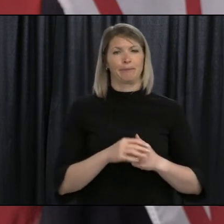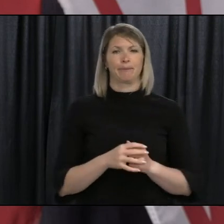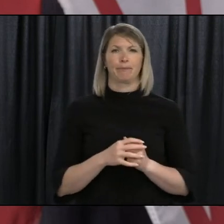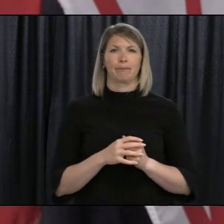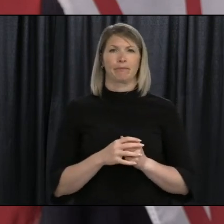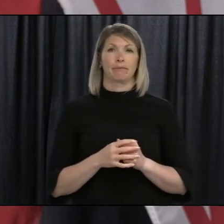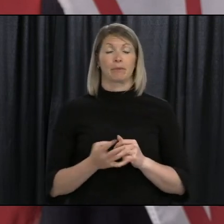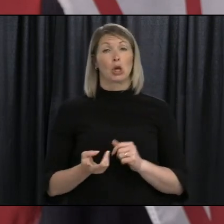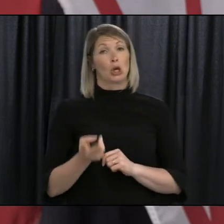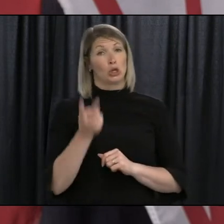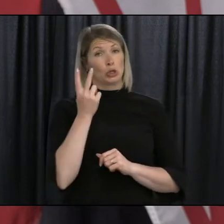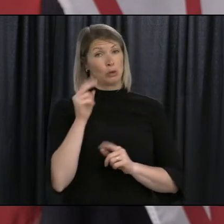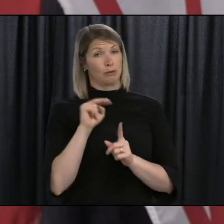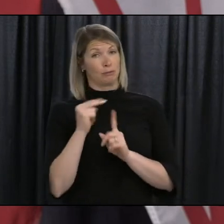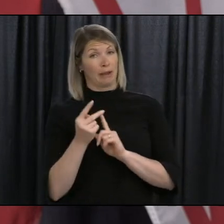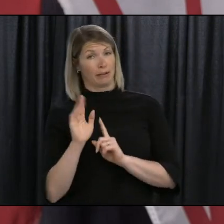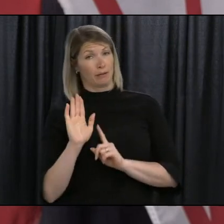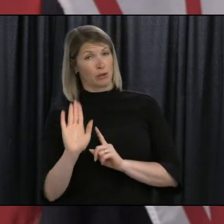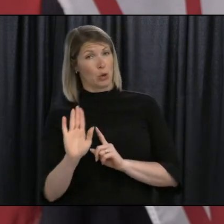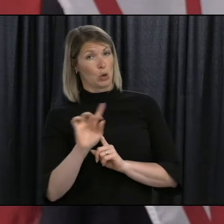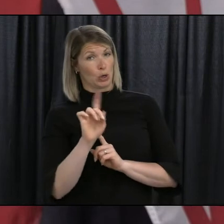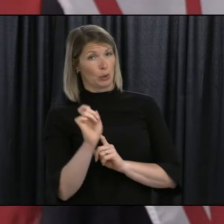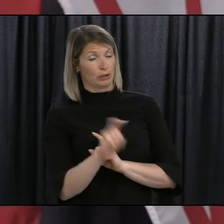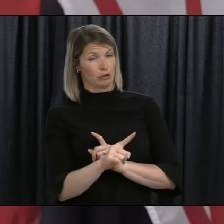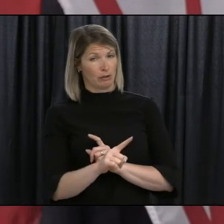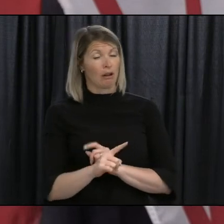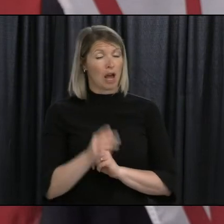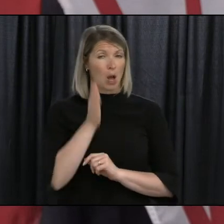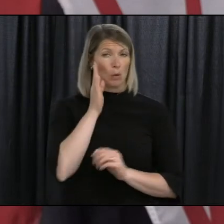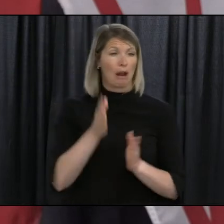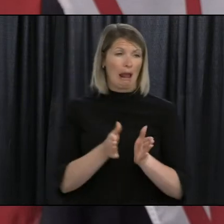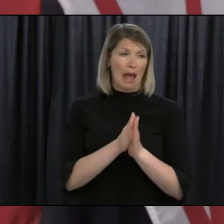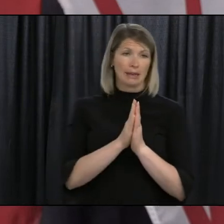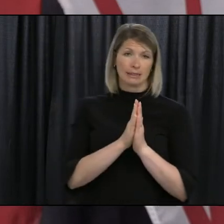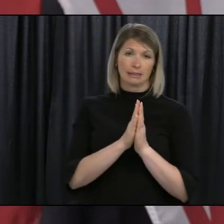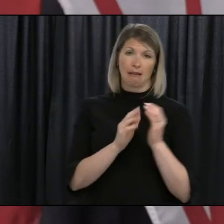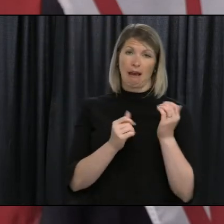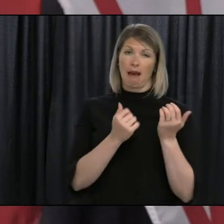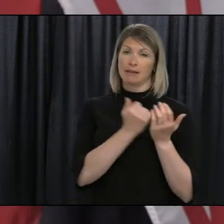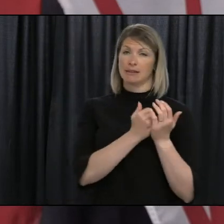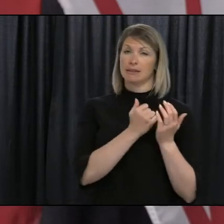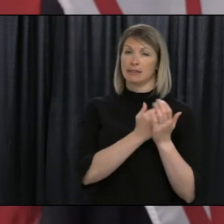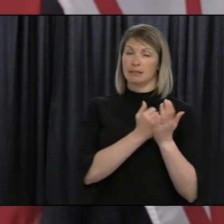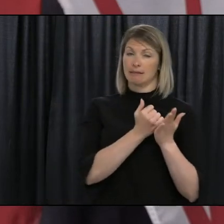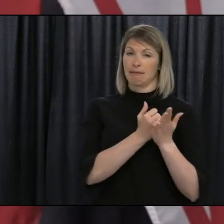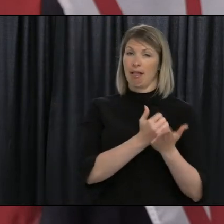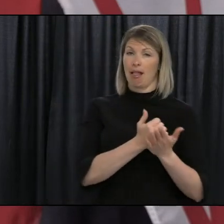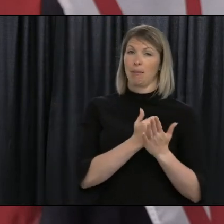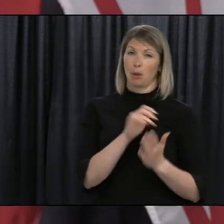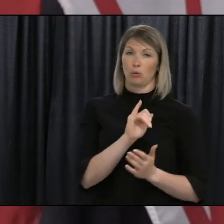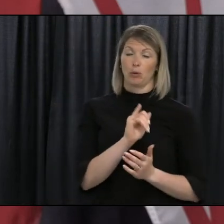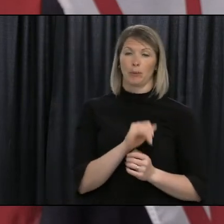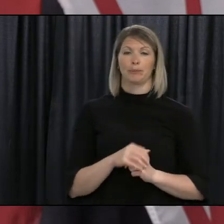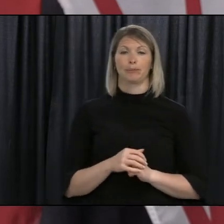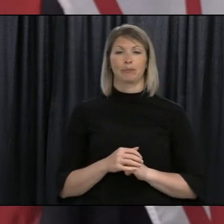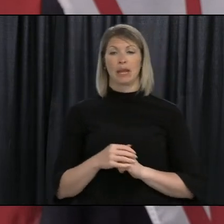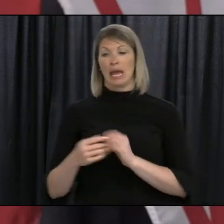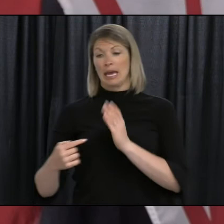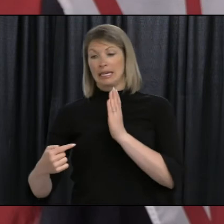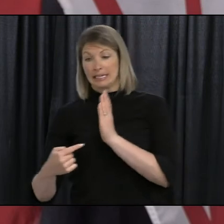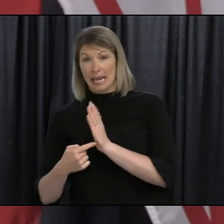2 aspects to that question. I'll ask my deputy to step in as well, but debt and deficit